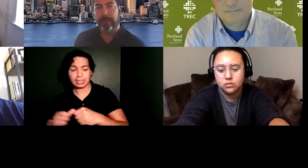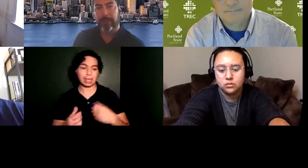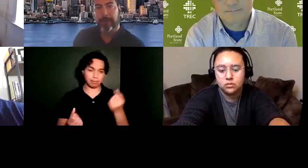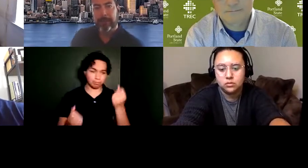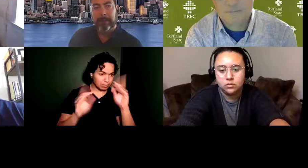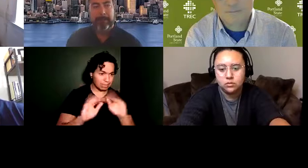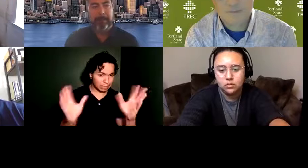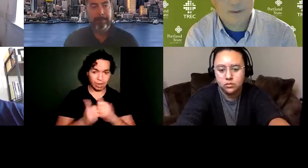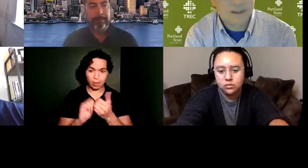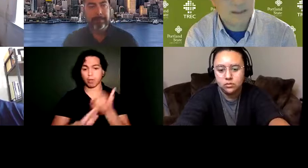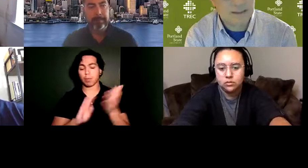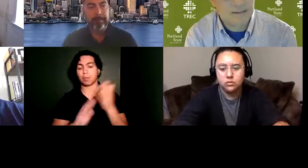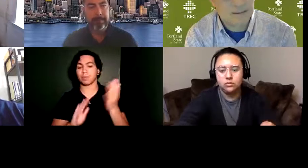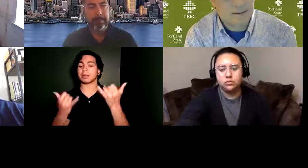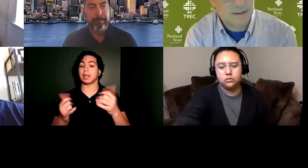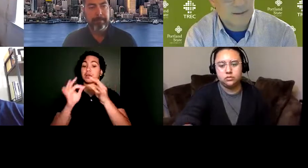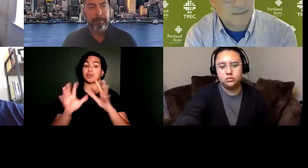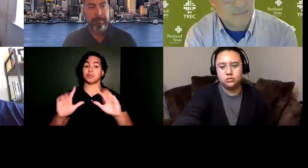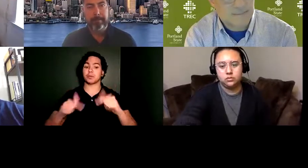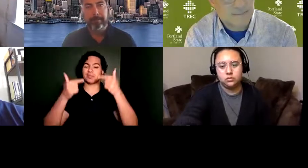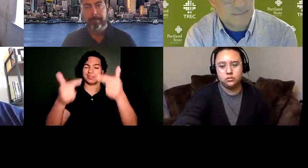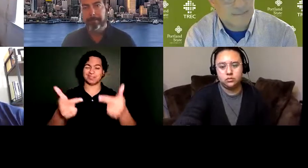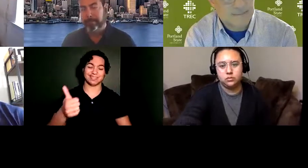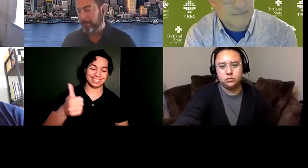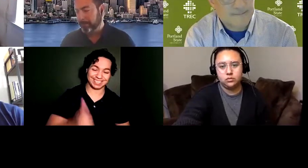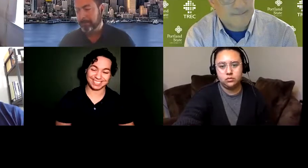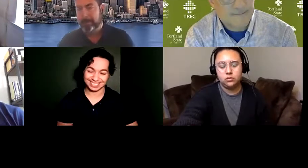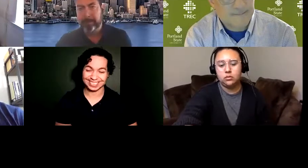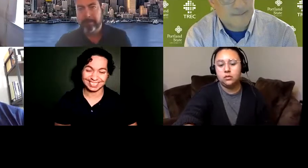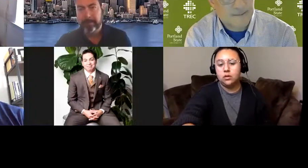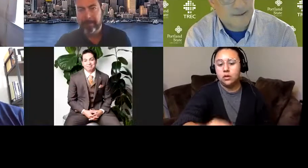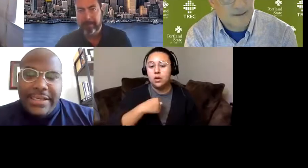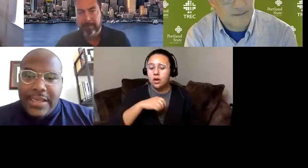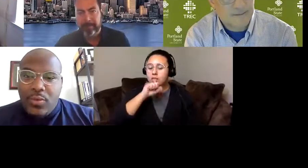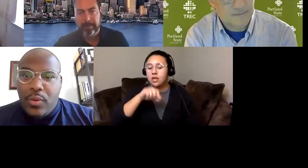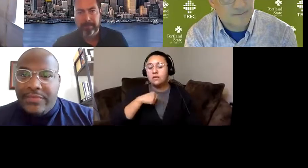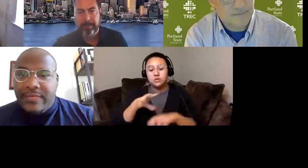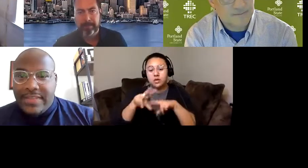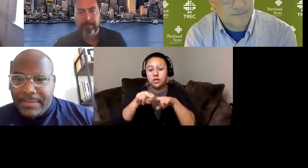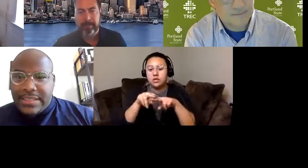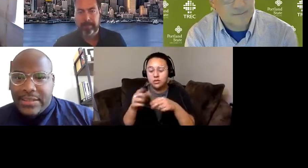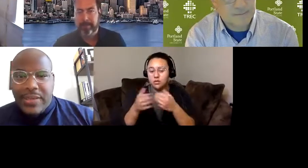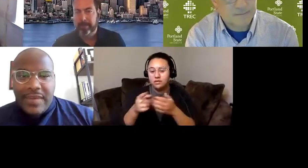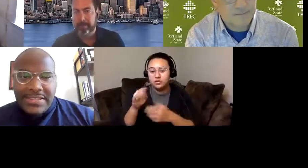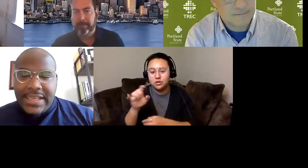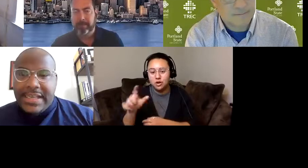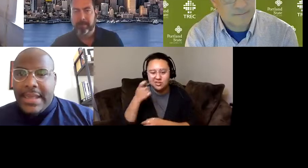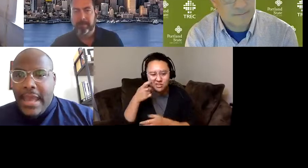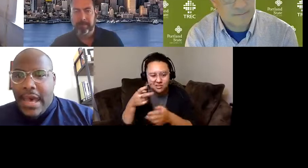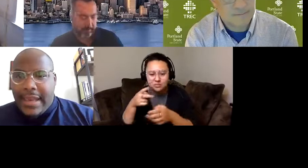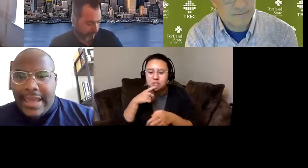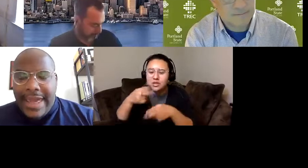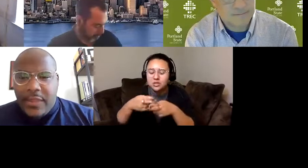integration. Thanks. Yeah, I'd love to be able to build on everything that Joel just mentioned. And the experience that we've